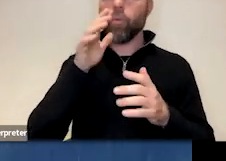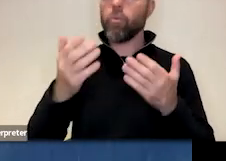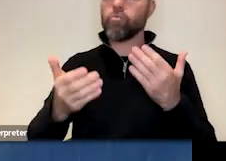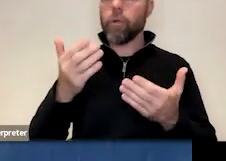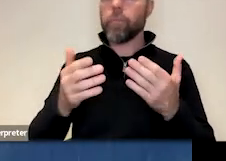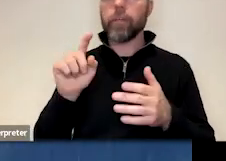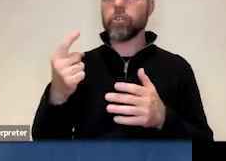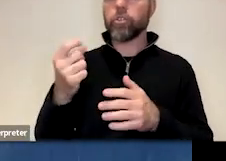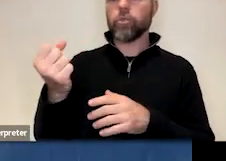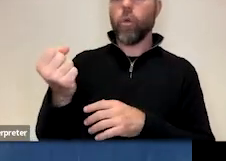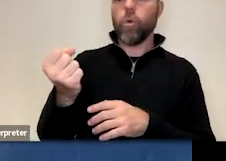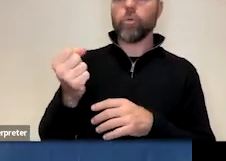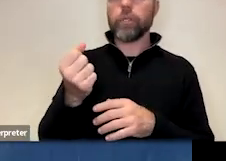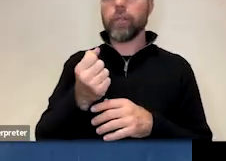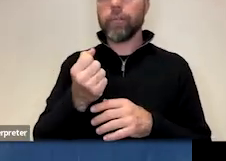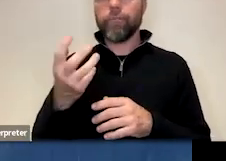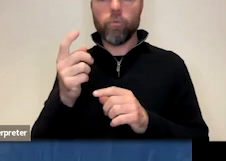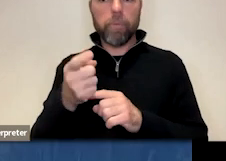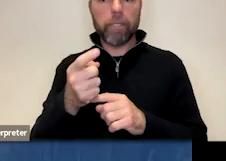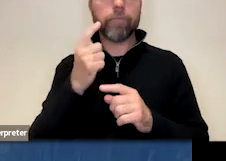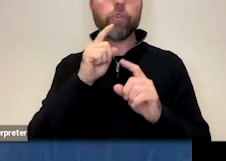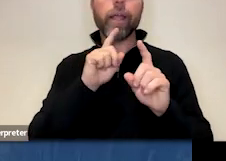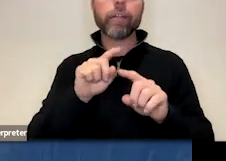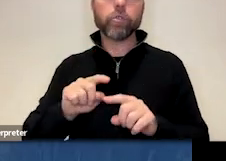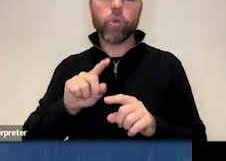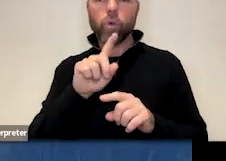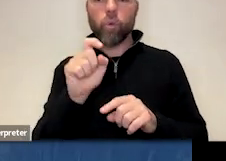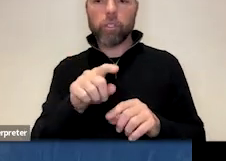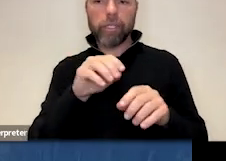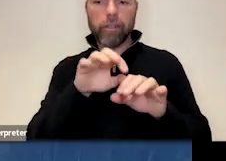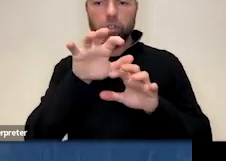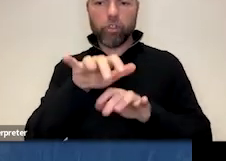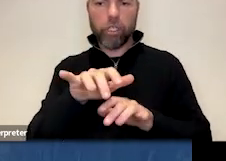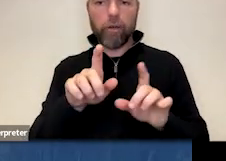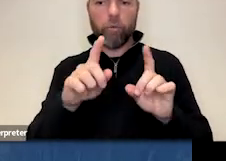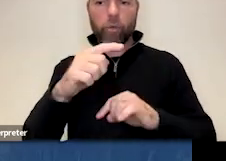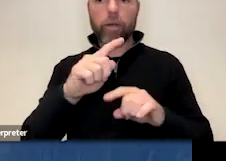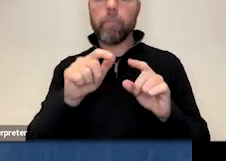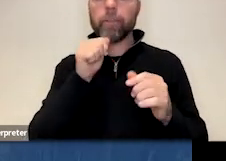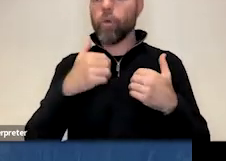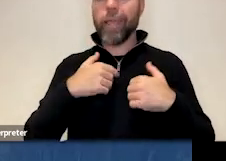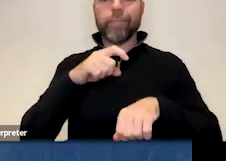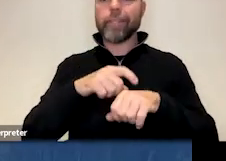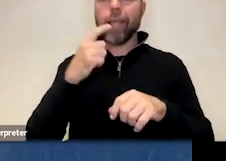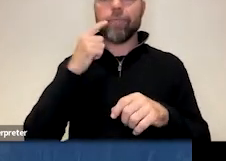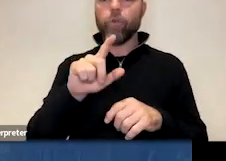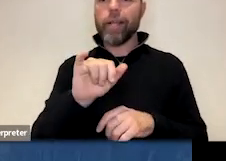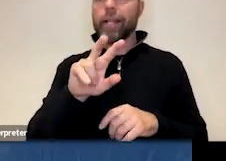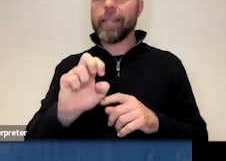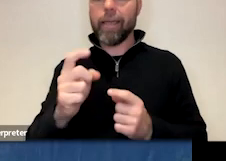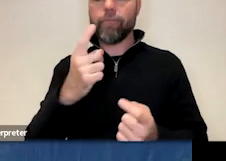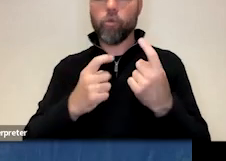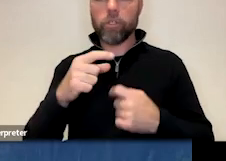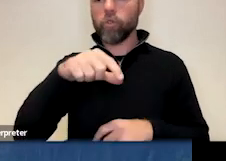probably just reserve a couple of minutes here to answer questions in the chat window, but don't have time for live questions and Q&A